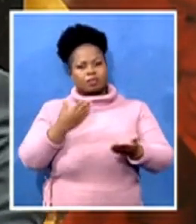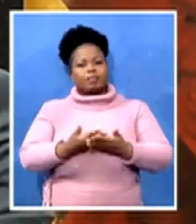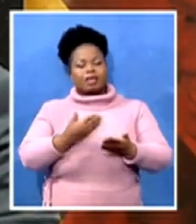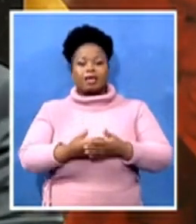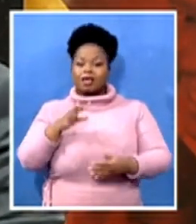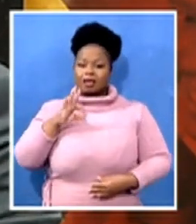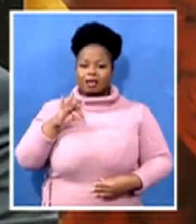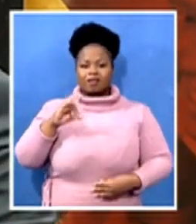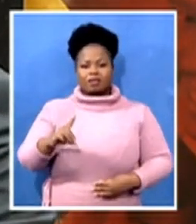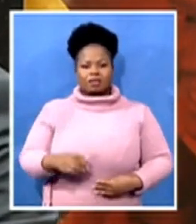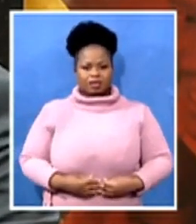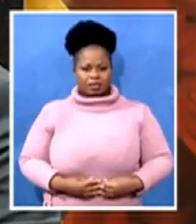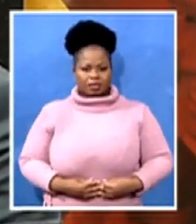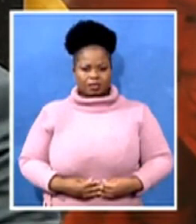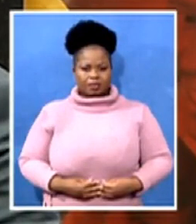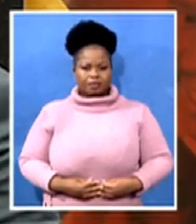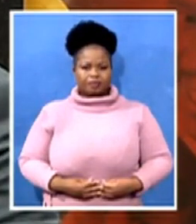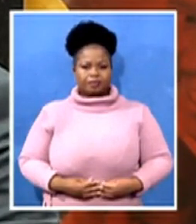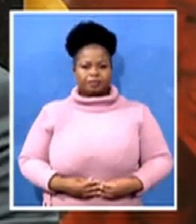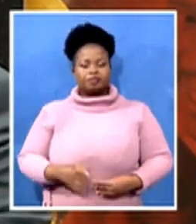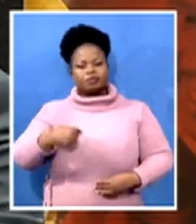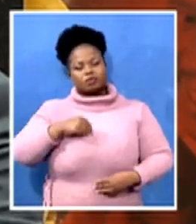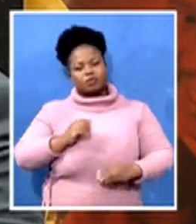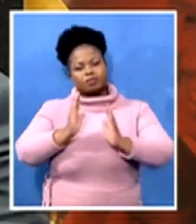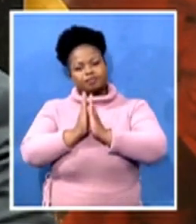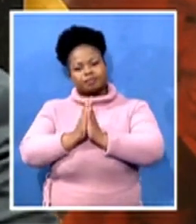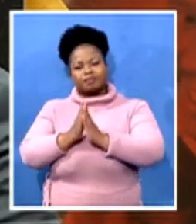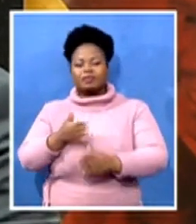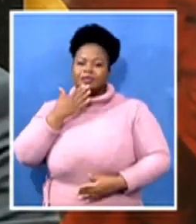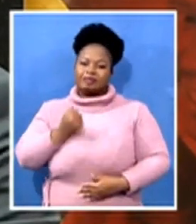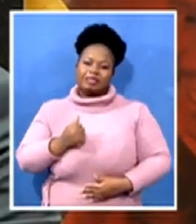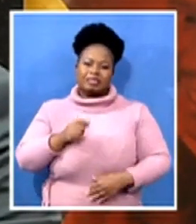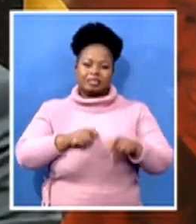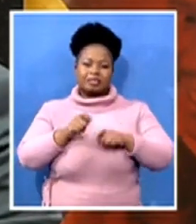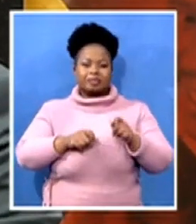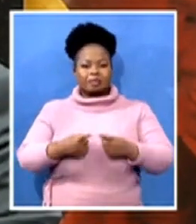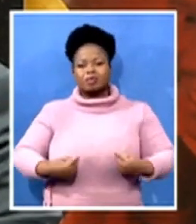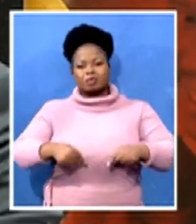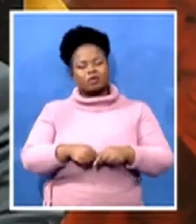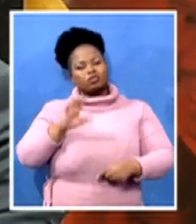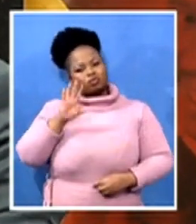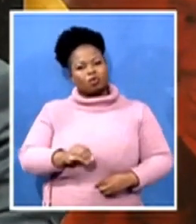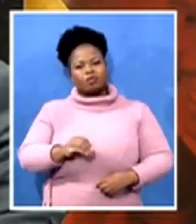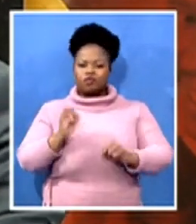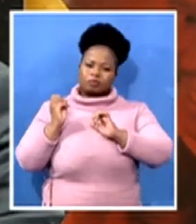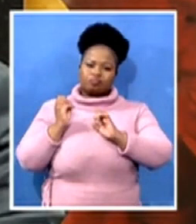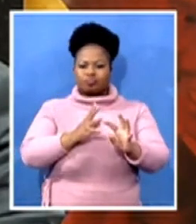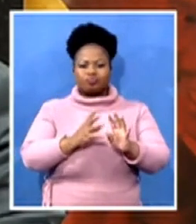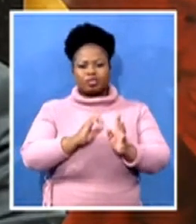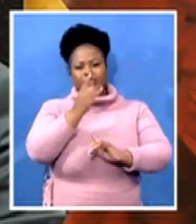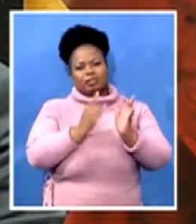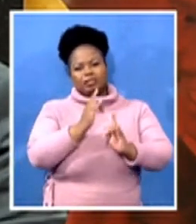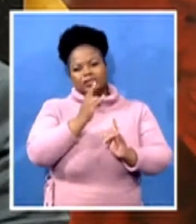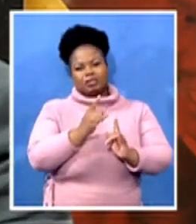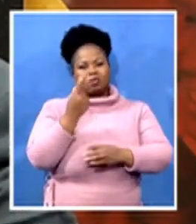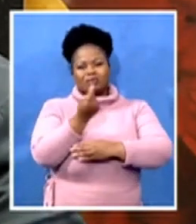Siyabongoza sicela kubantu bakuthi ukuba siyeke ukugcwala ezidolophini. Kuba xa sigcwele kwezi